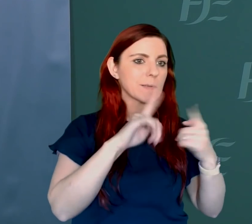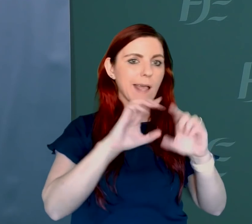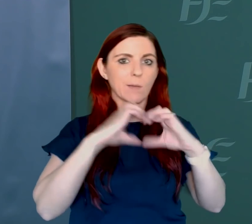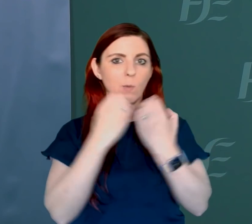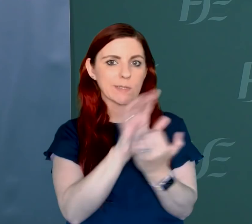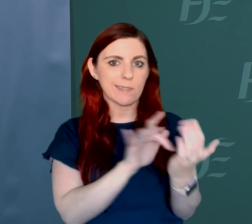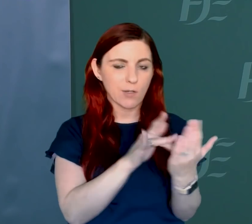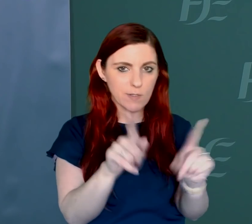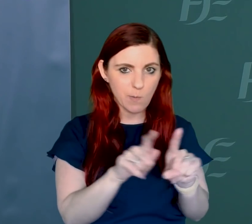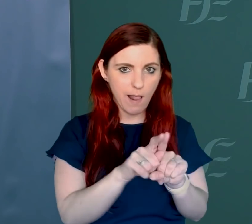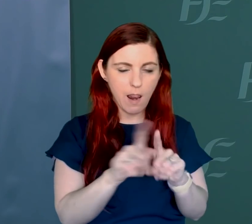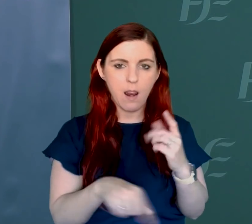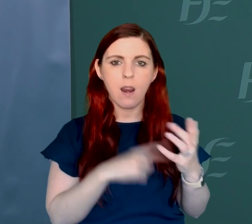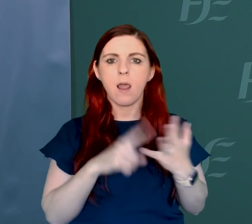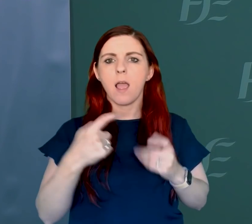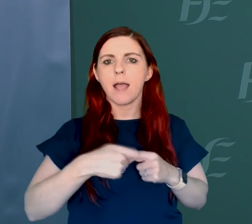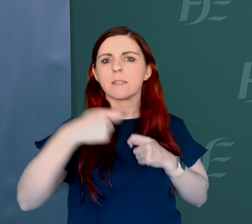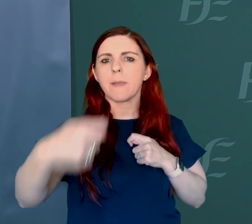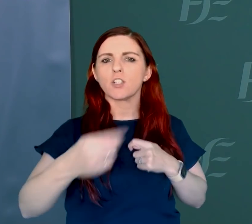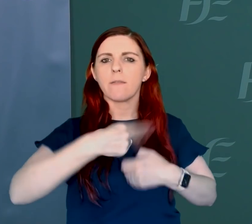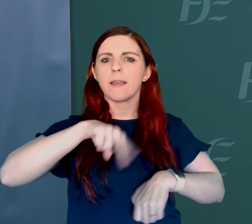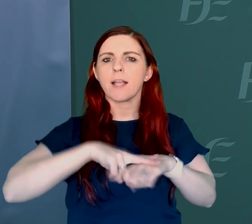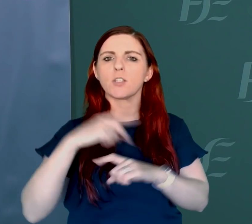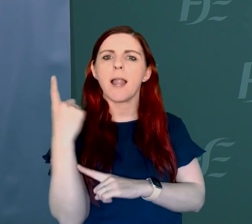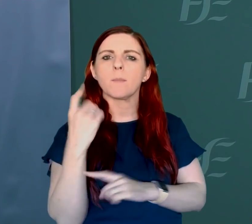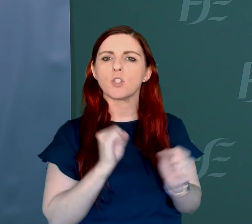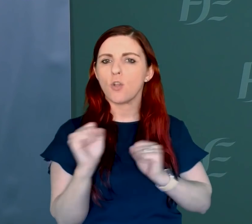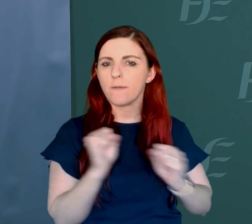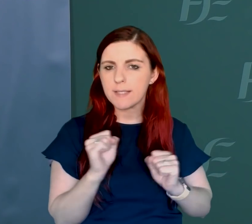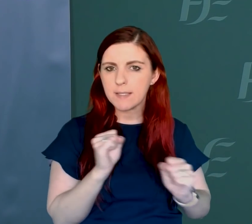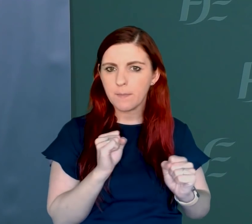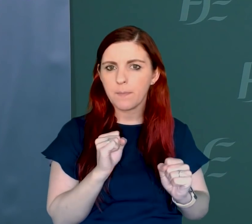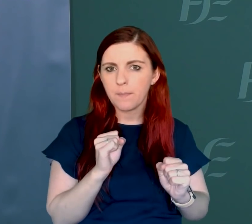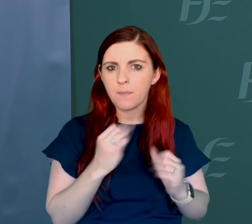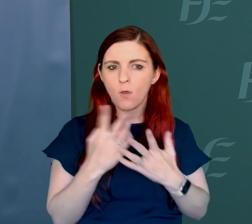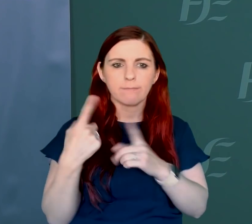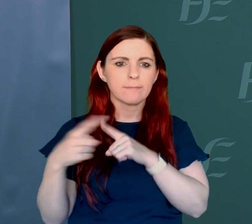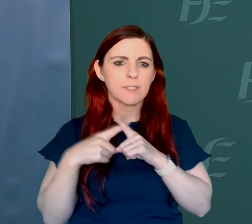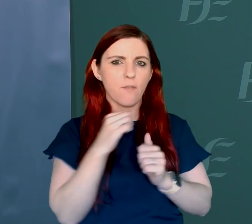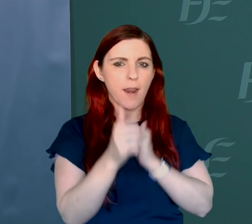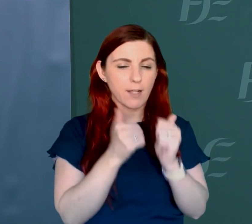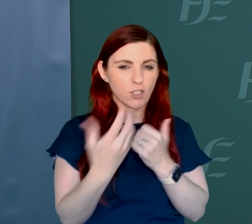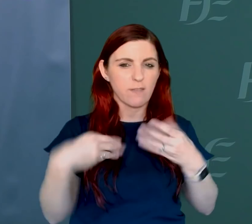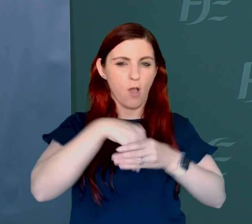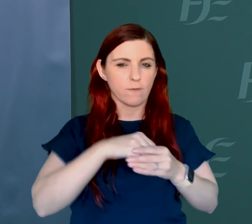also. Expansion of the National Ambulance Service, Pathfinder service. So a range of actions in our winter